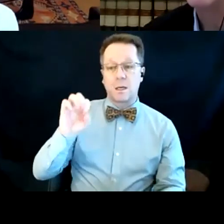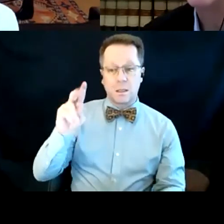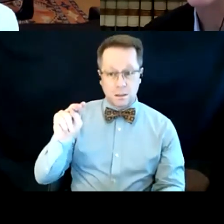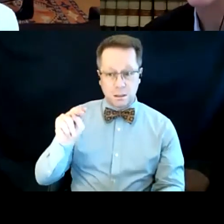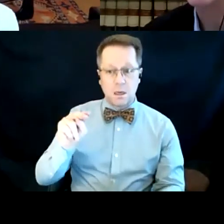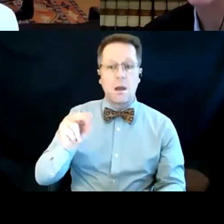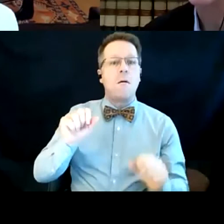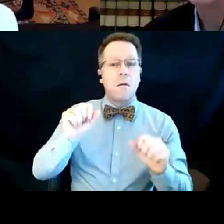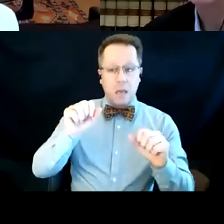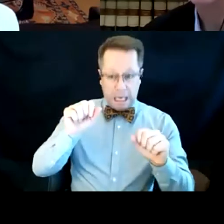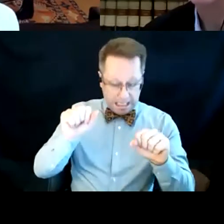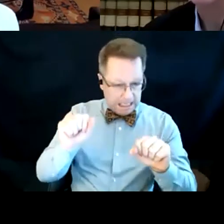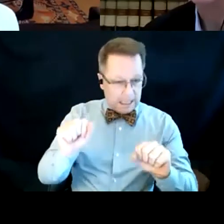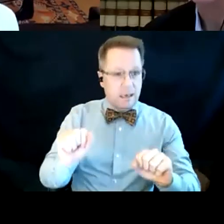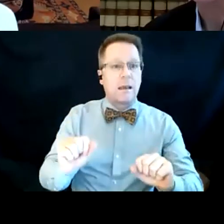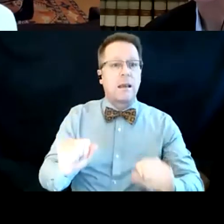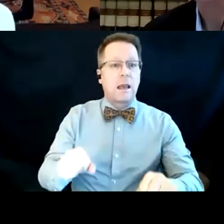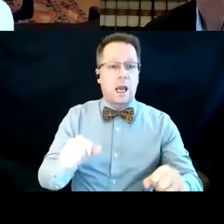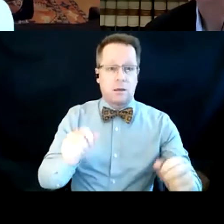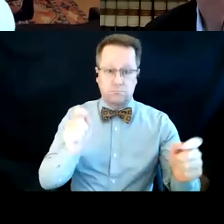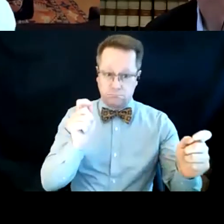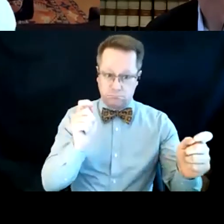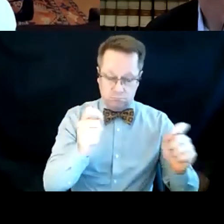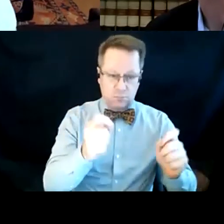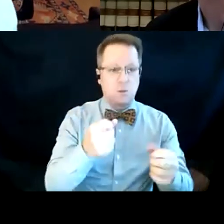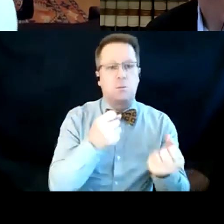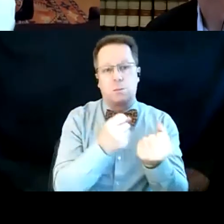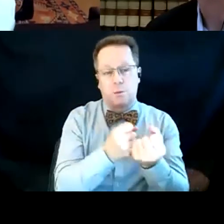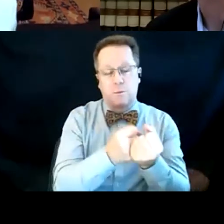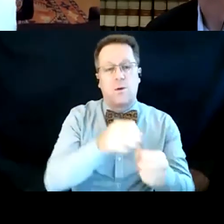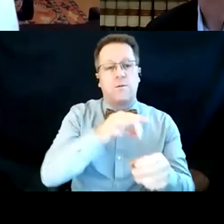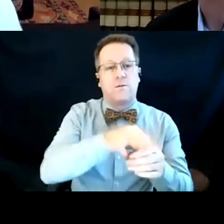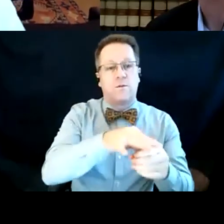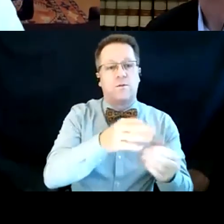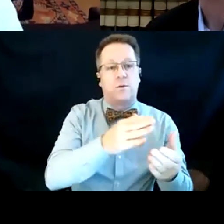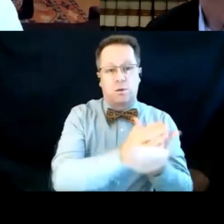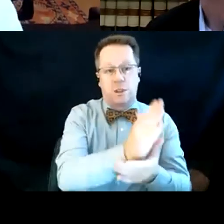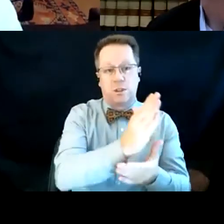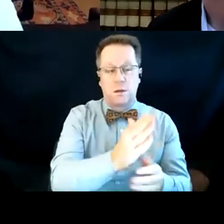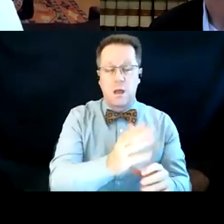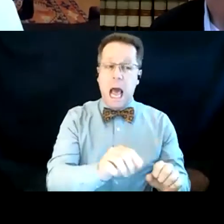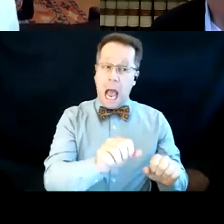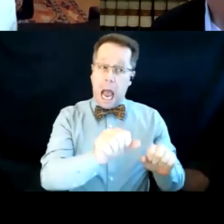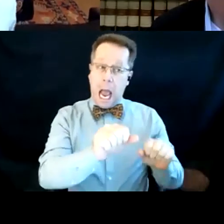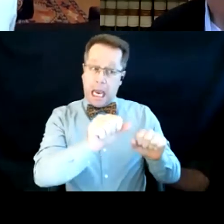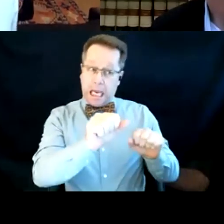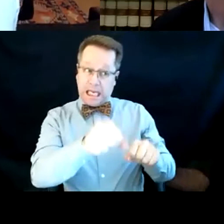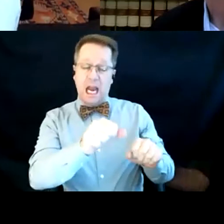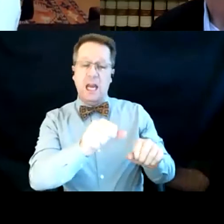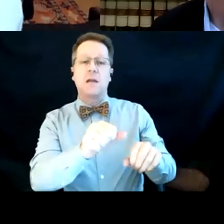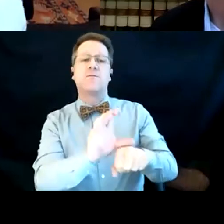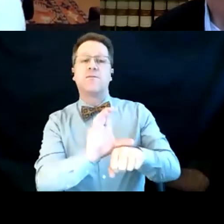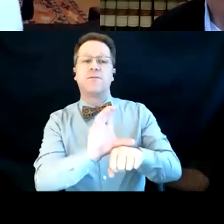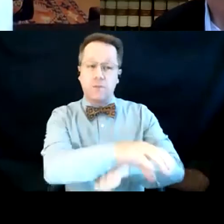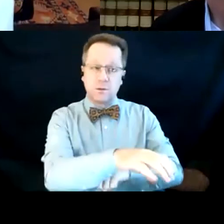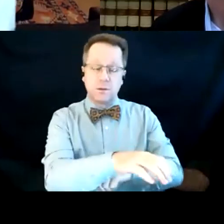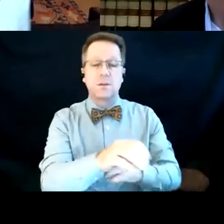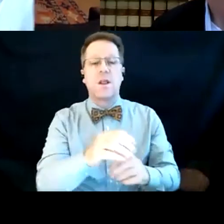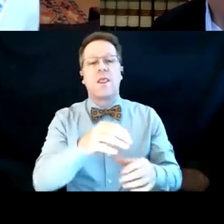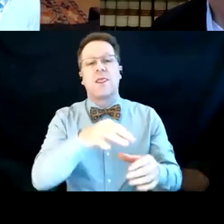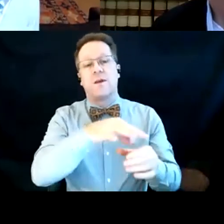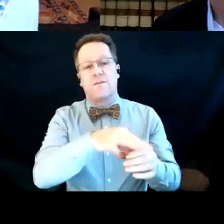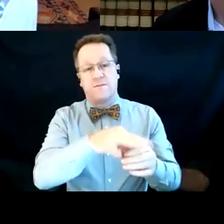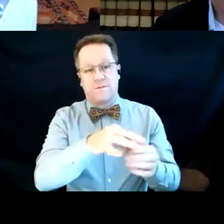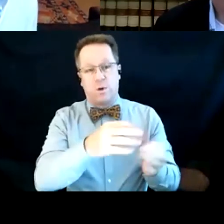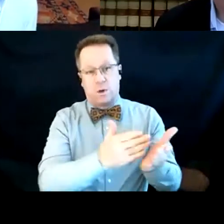without action from Congress. I mean, the first thing, and it's the simplest thing, is they can actually enforce the Voting Rights Act. The Trump administration brought 1